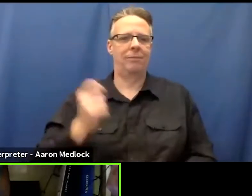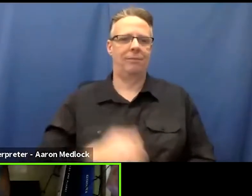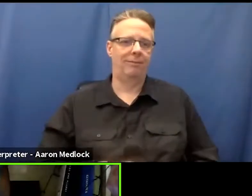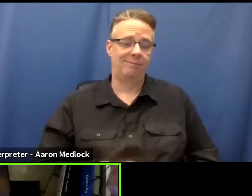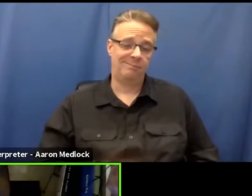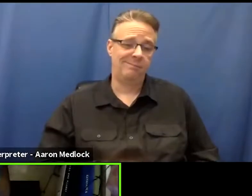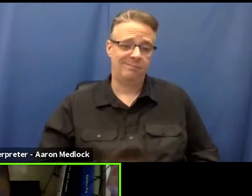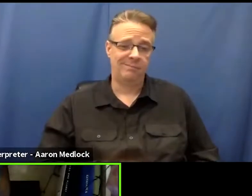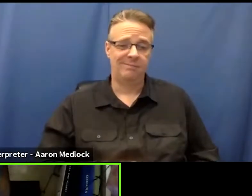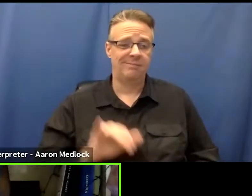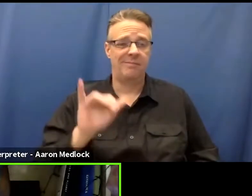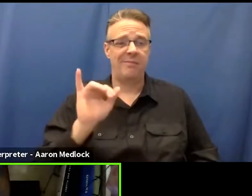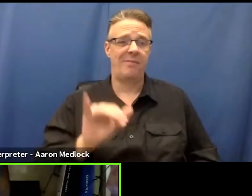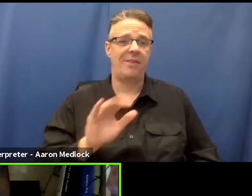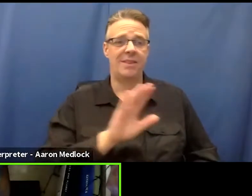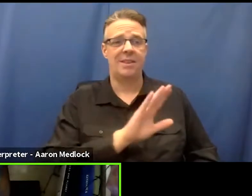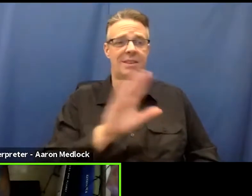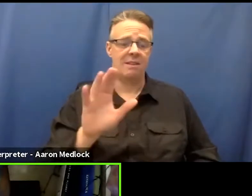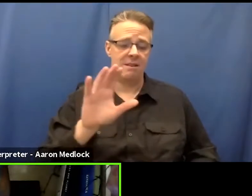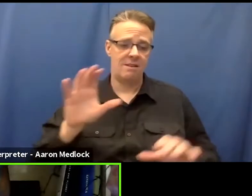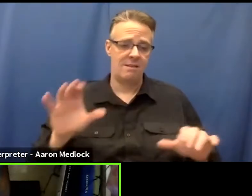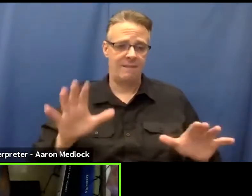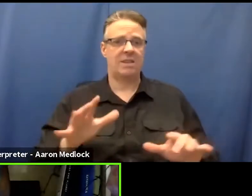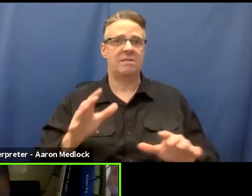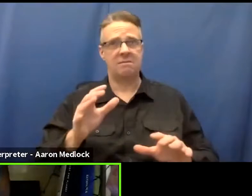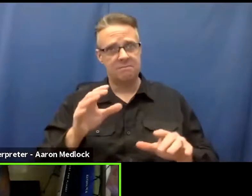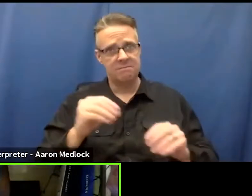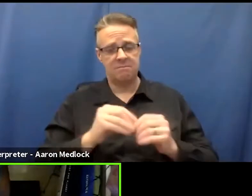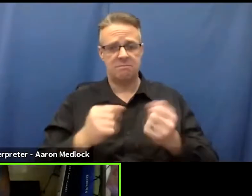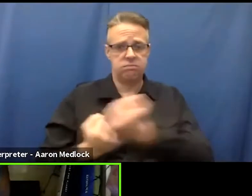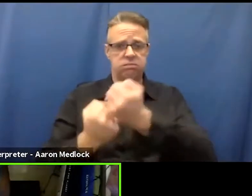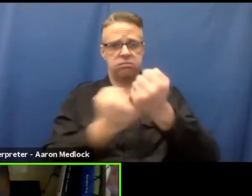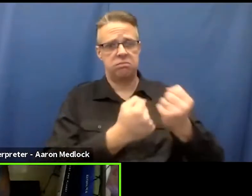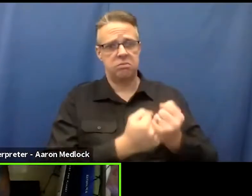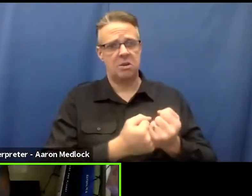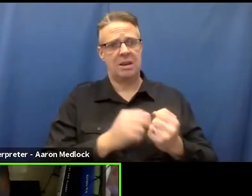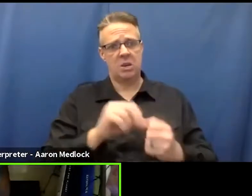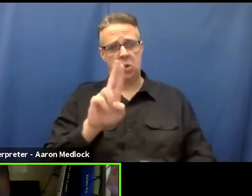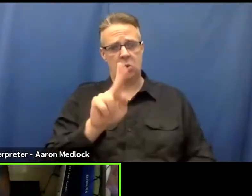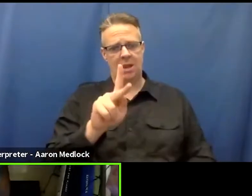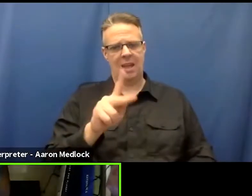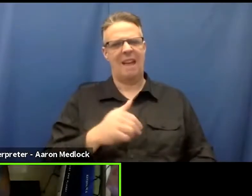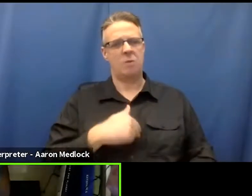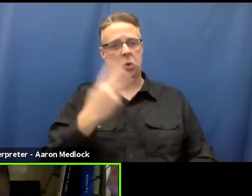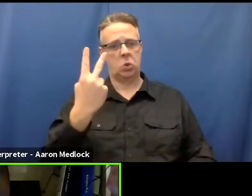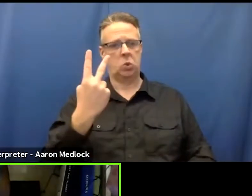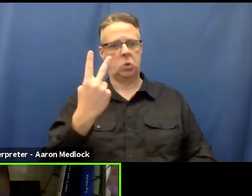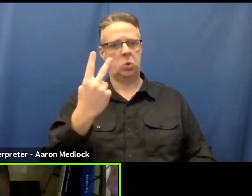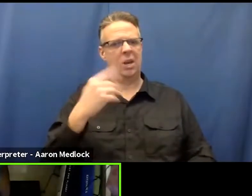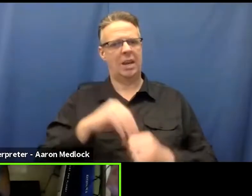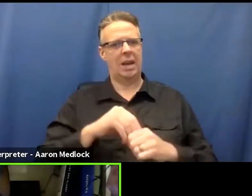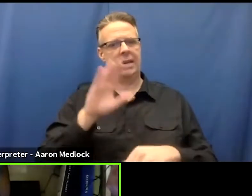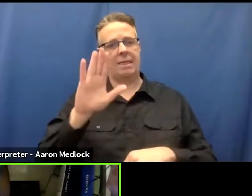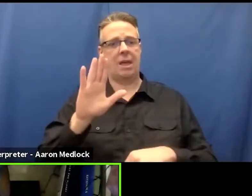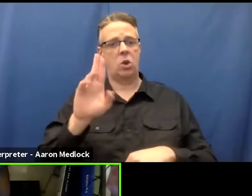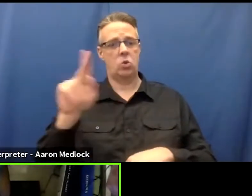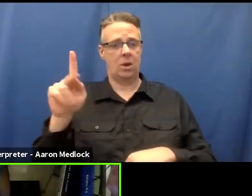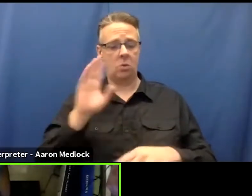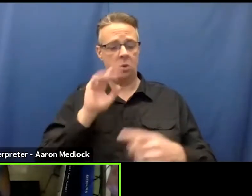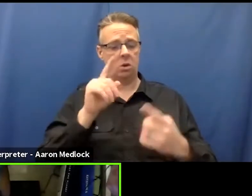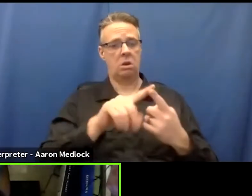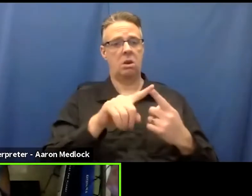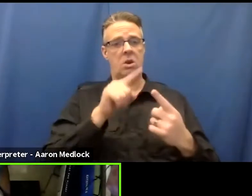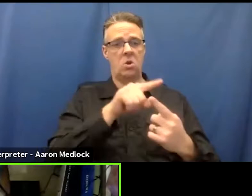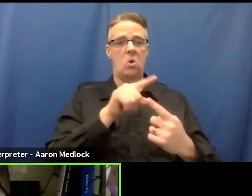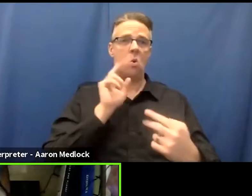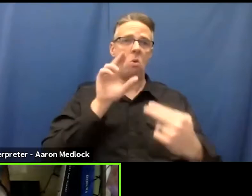have that is often talked about in activist communities in the UK is that there are two models of disability in Britain. You're either a benefit